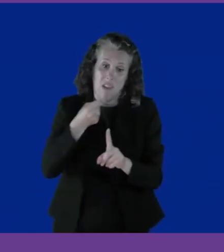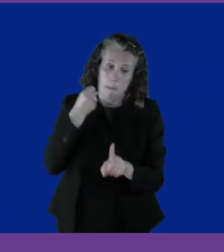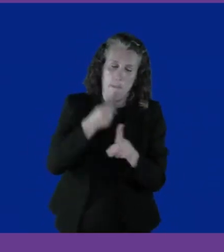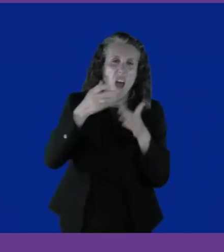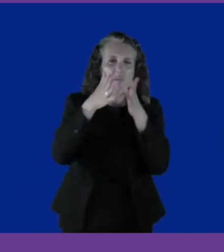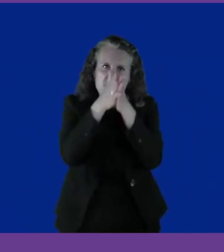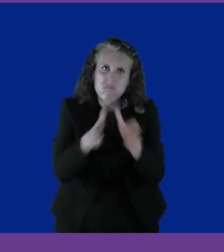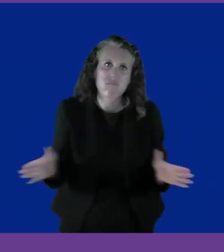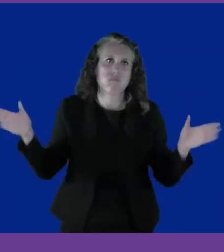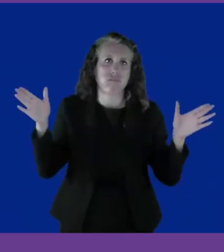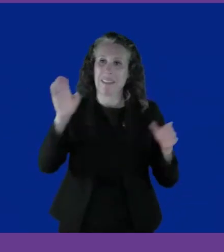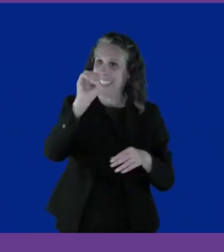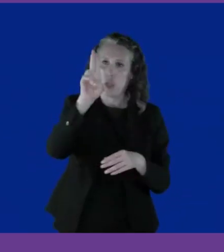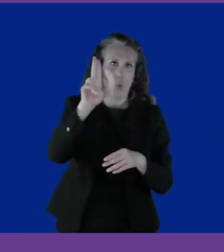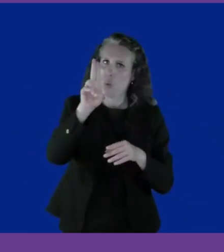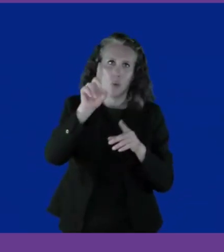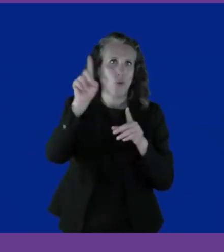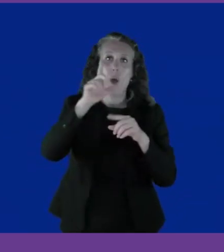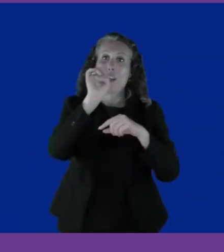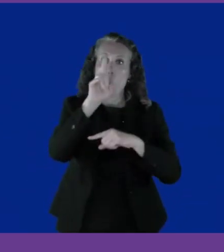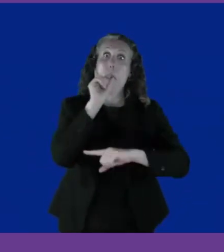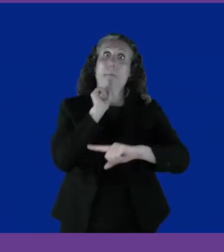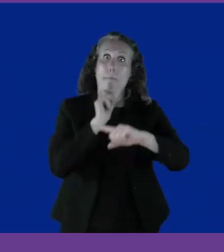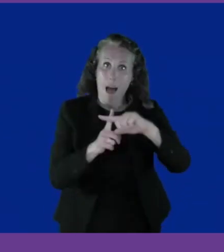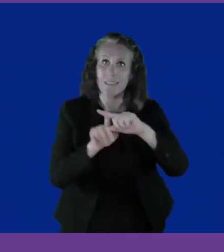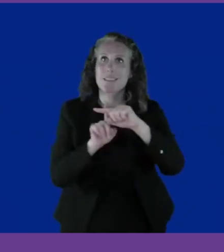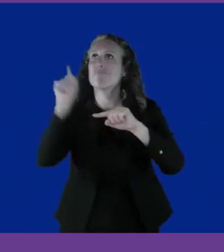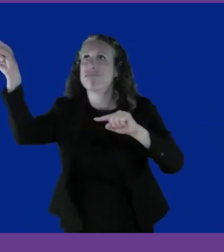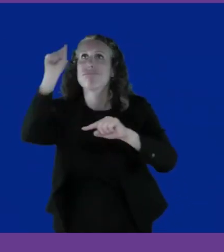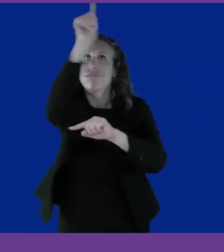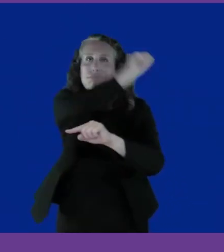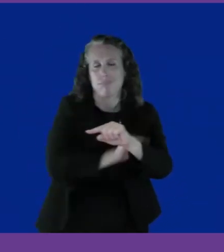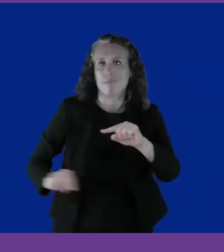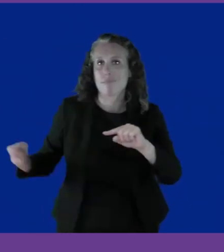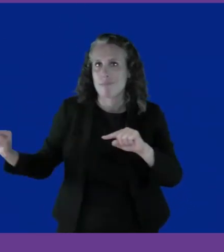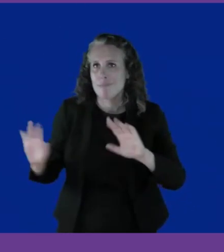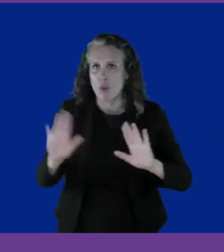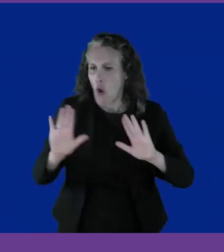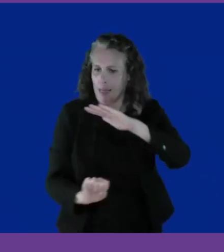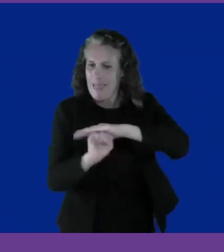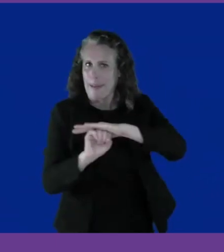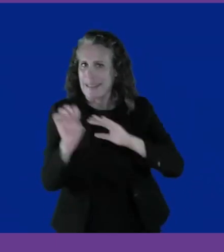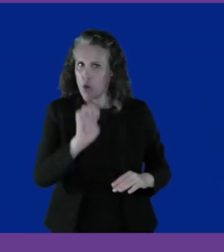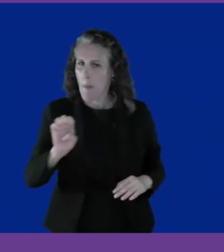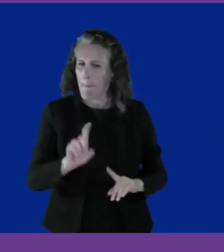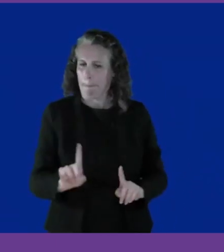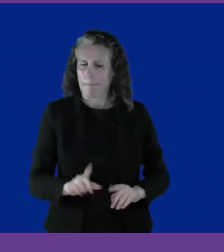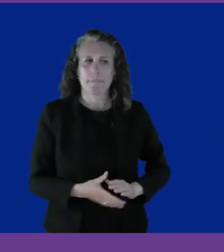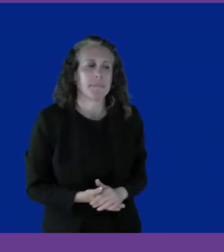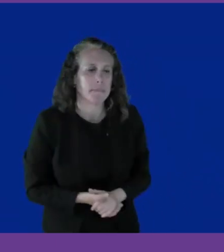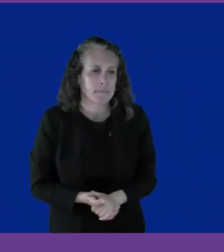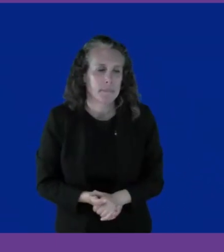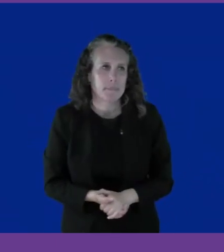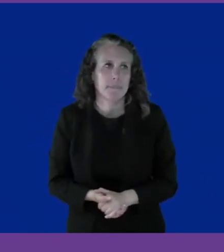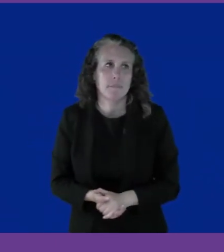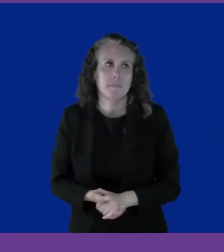the actual EU member state coverage. So I would like to say, first of all, a word, of course, of